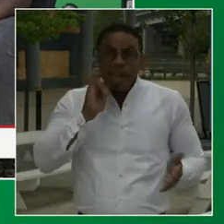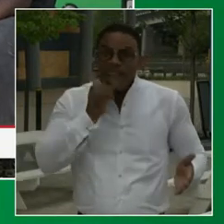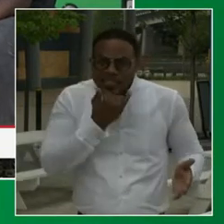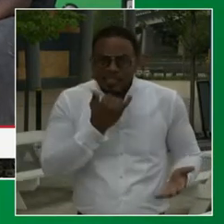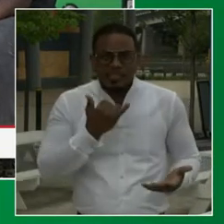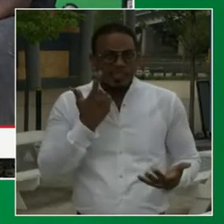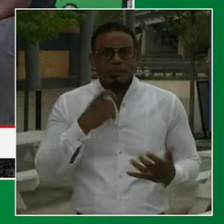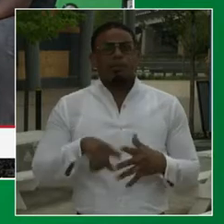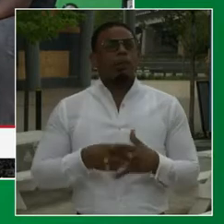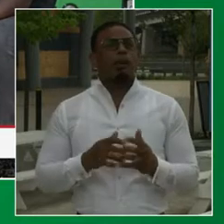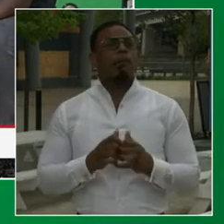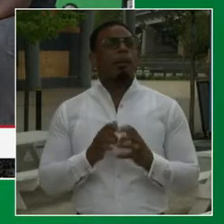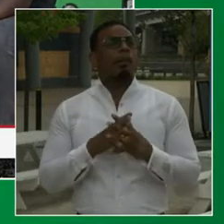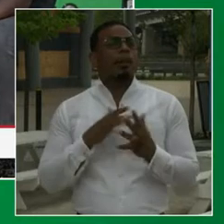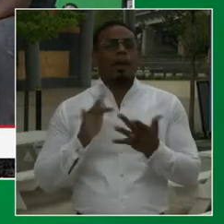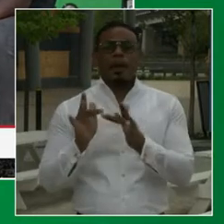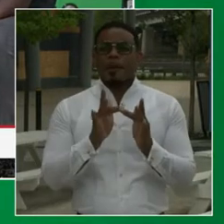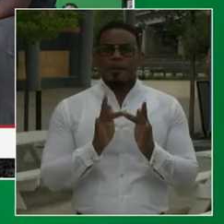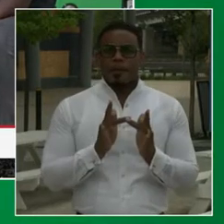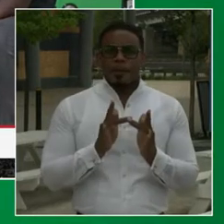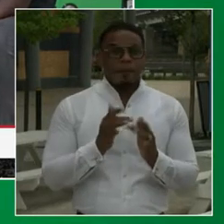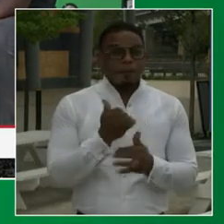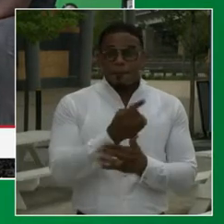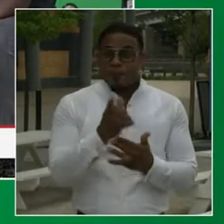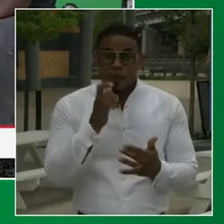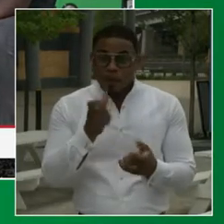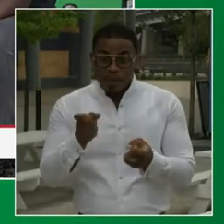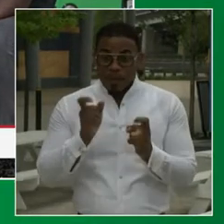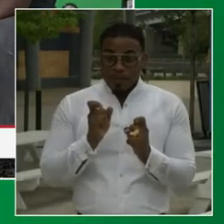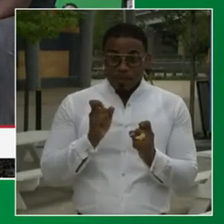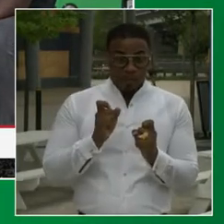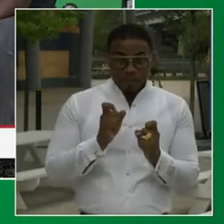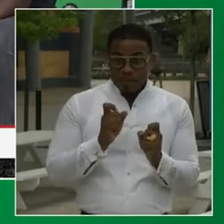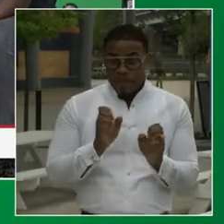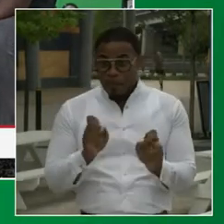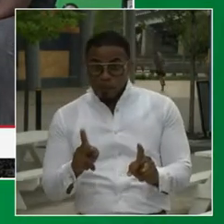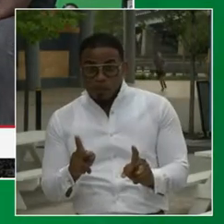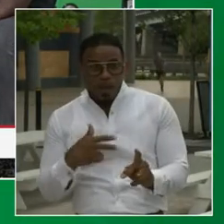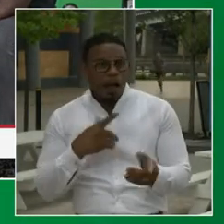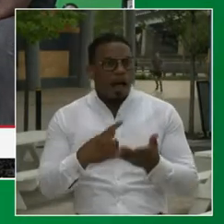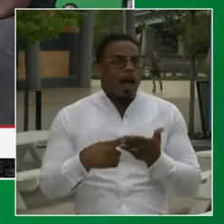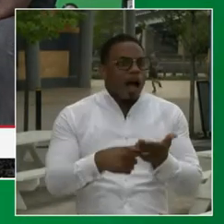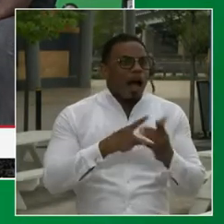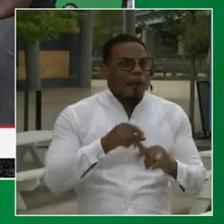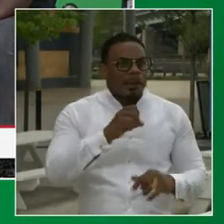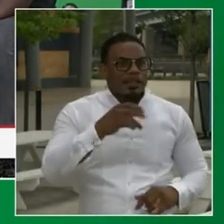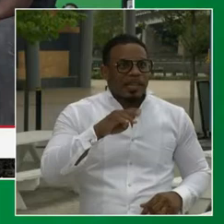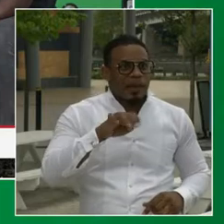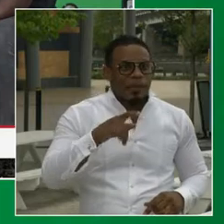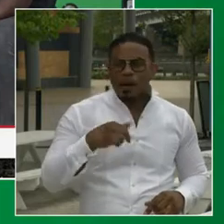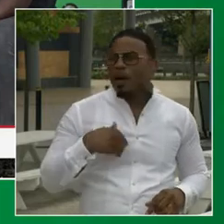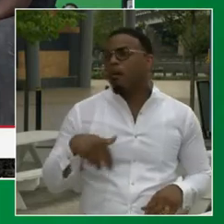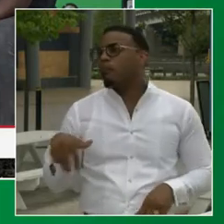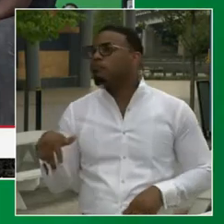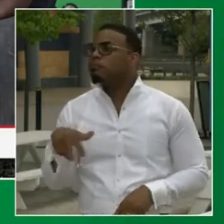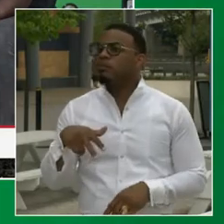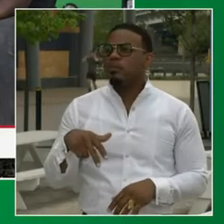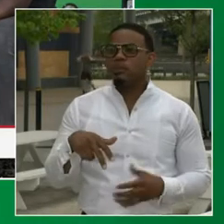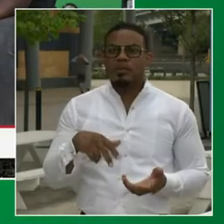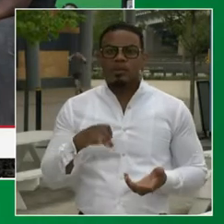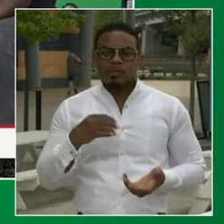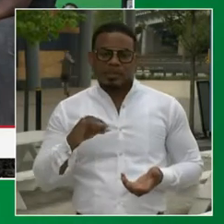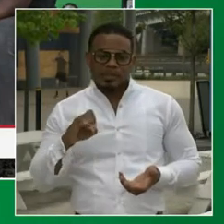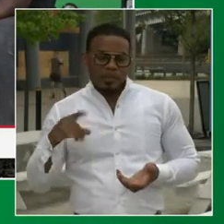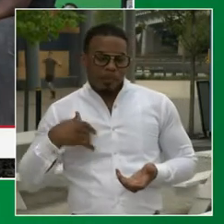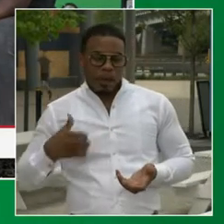accidentally, just started building my network. Anyone who would give me the time of day, I would tell them about shea butter. I would walk around with shea seeds in